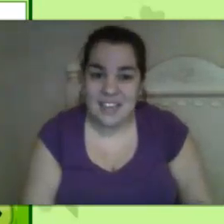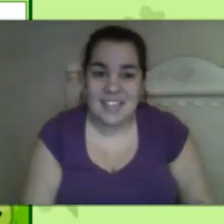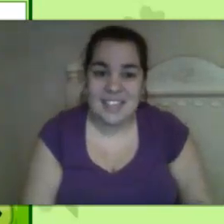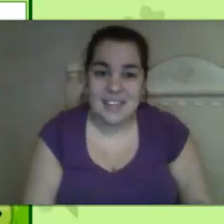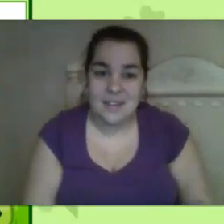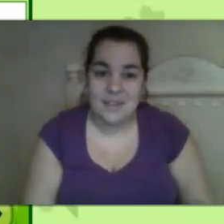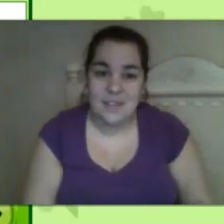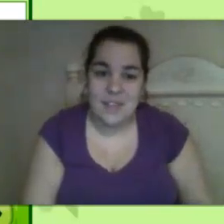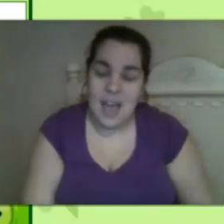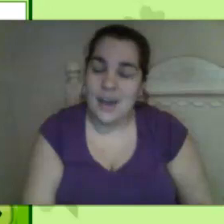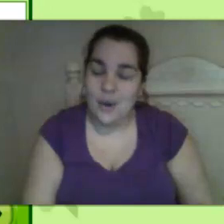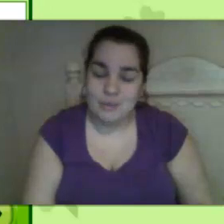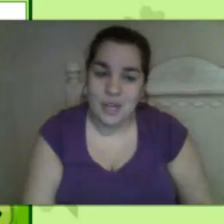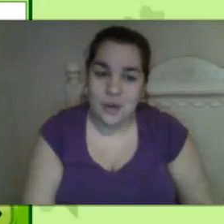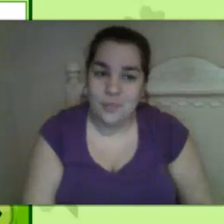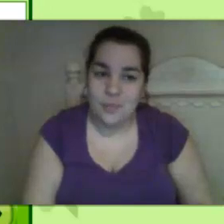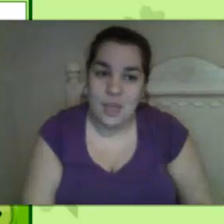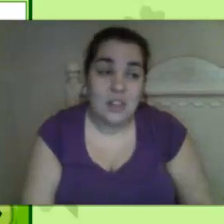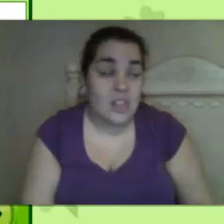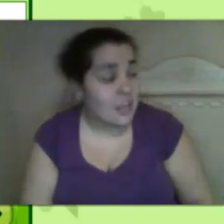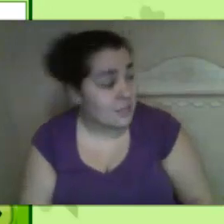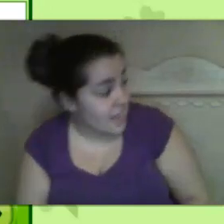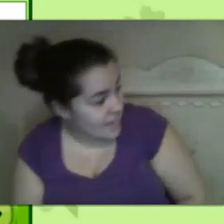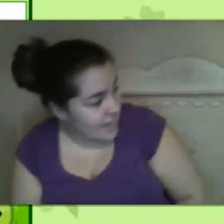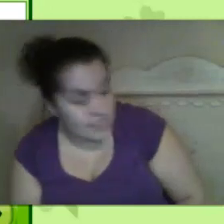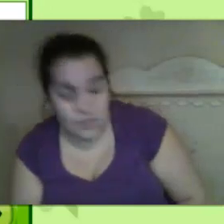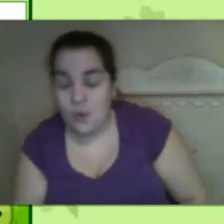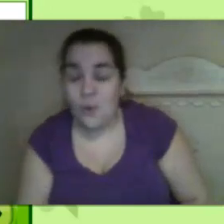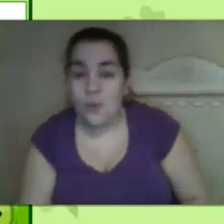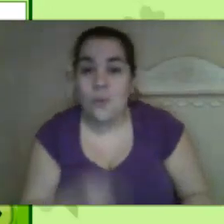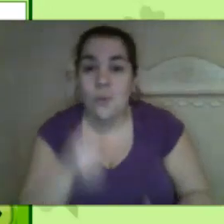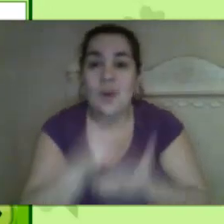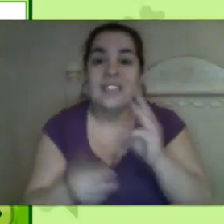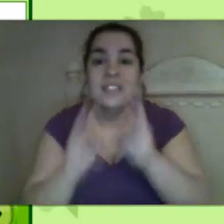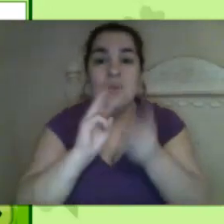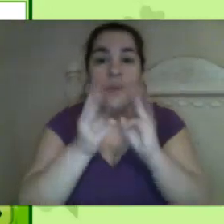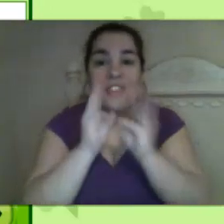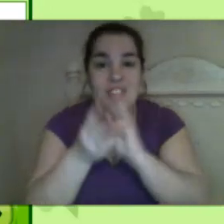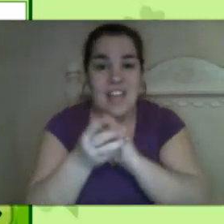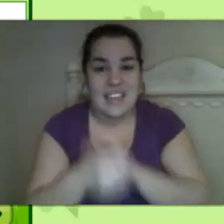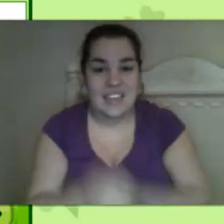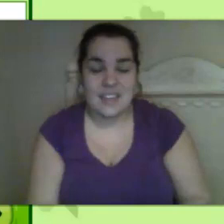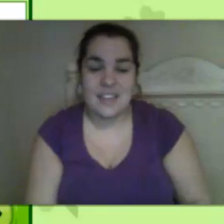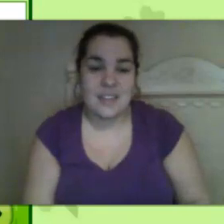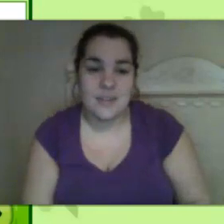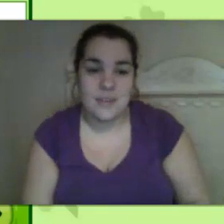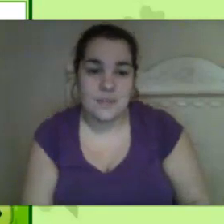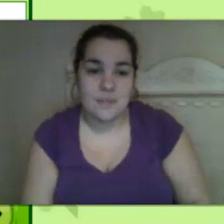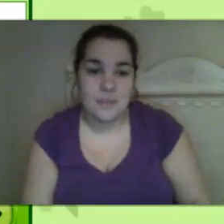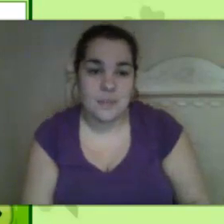me? I hope so. Look outside, guys. What's the weather like?